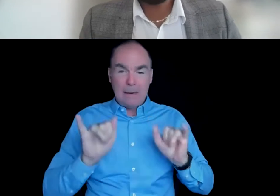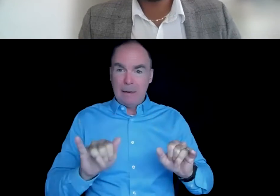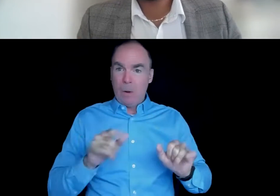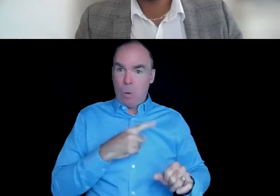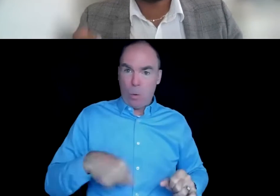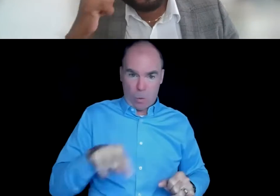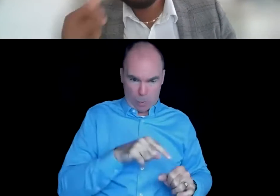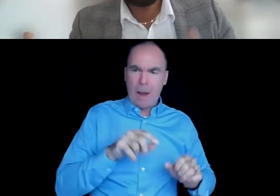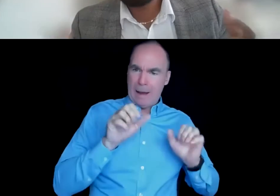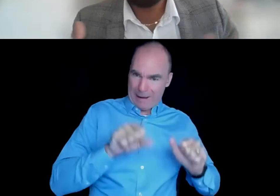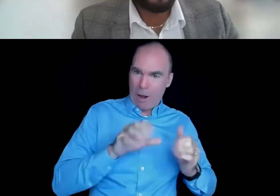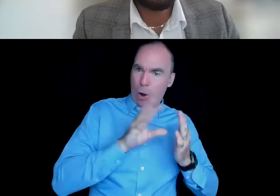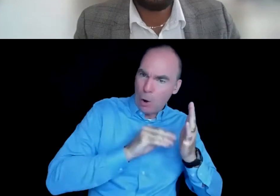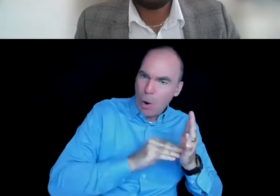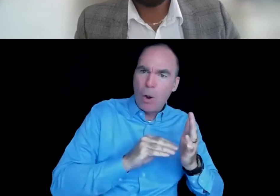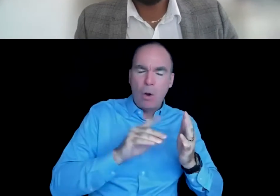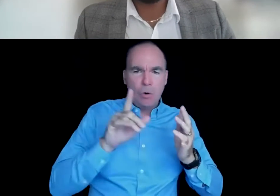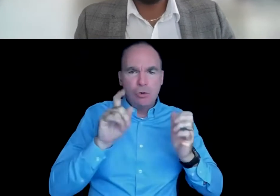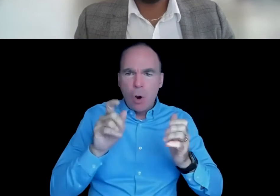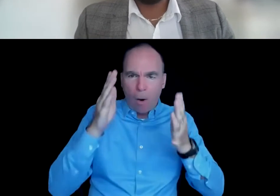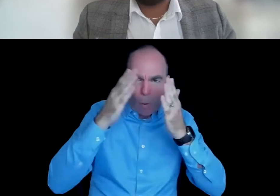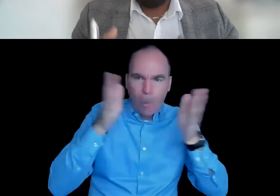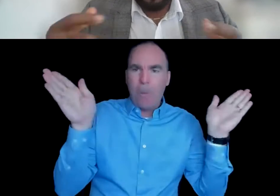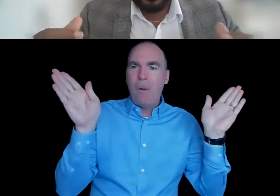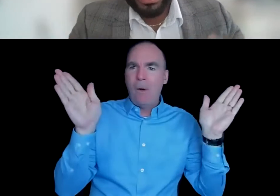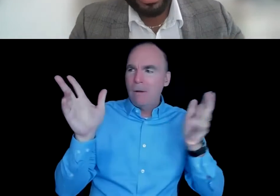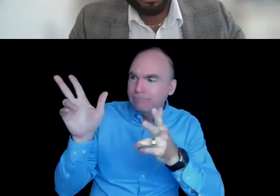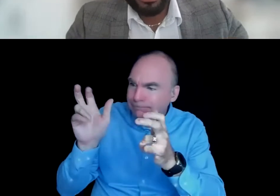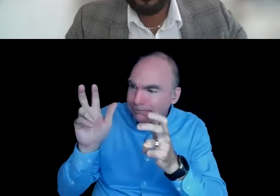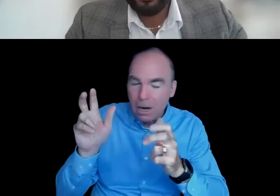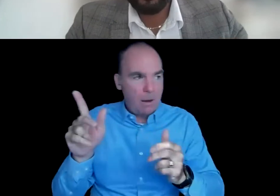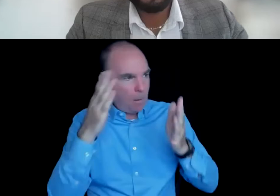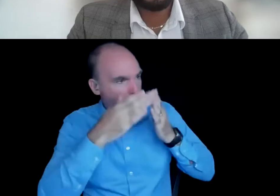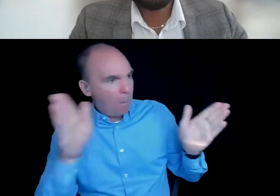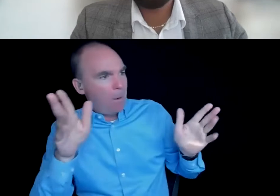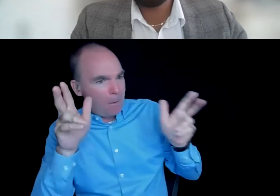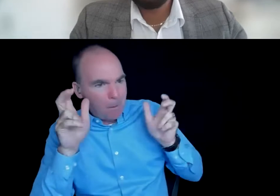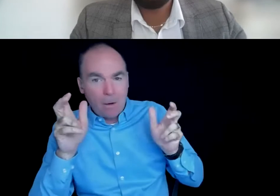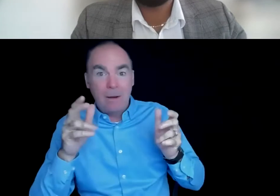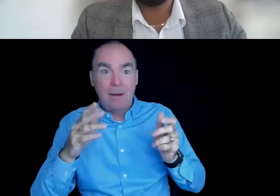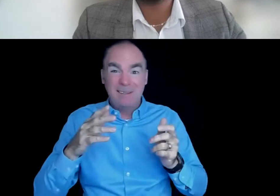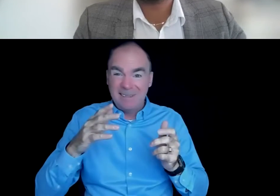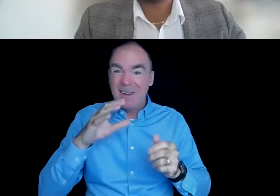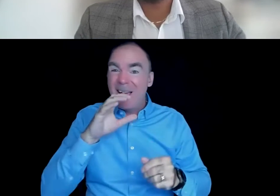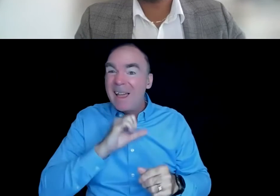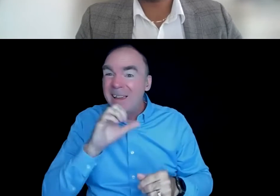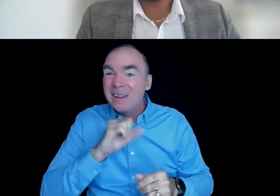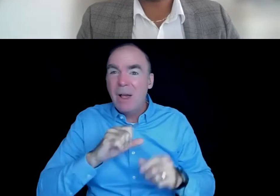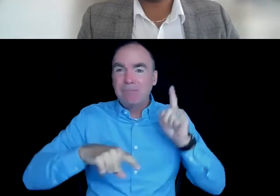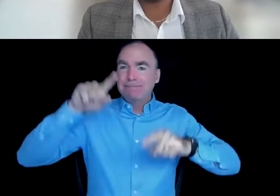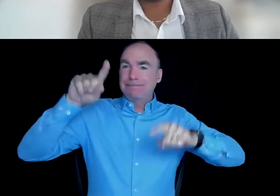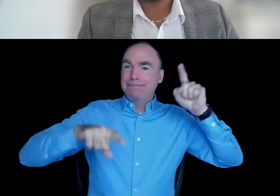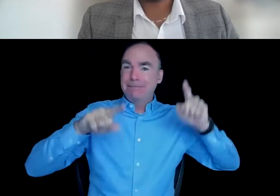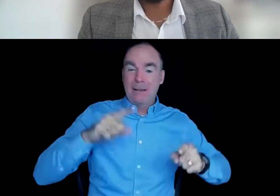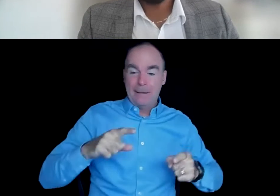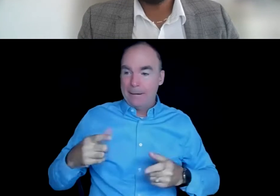and I think listening should be two ways. Listening to people who are older than us, but also people who are older than us,